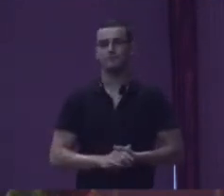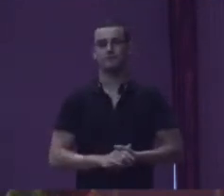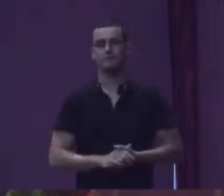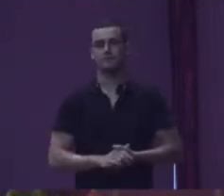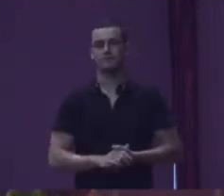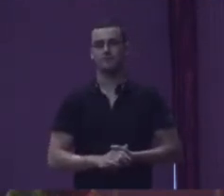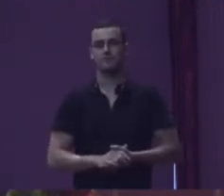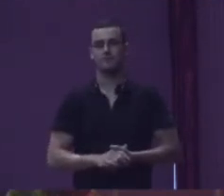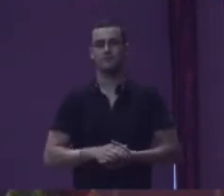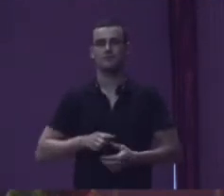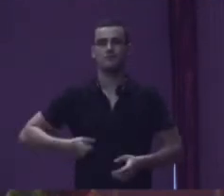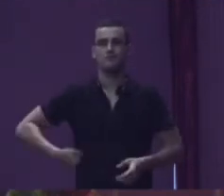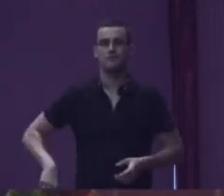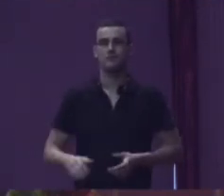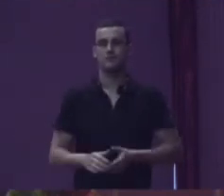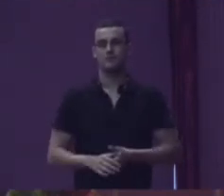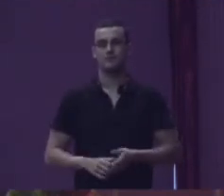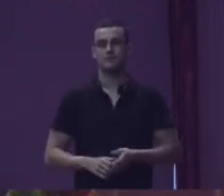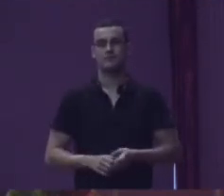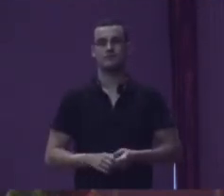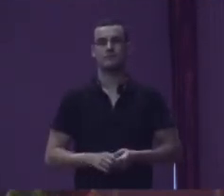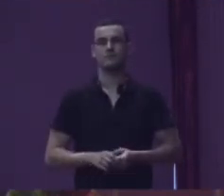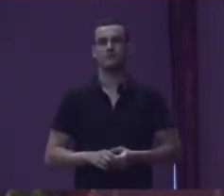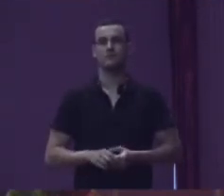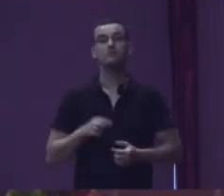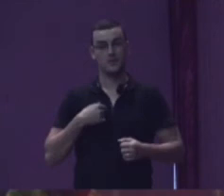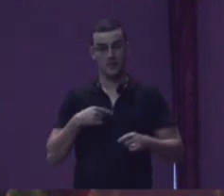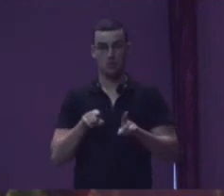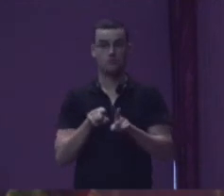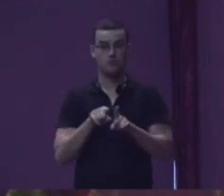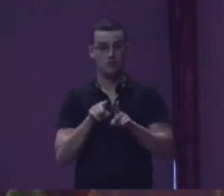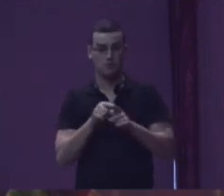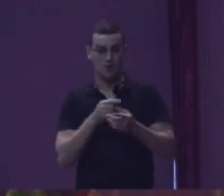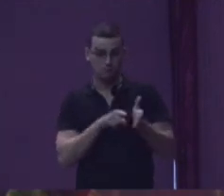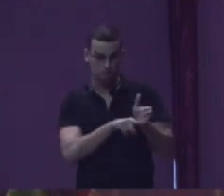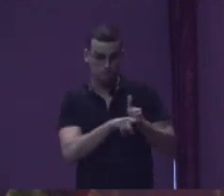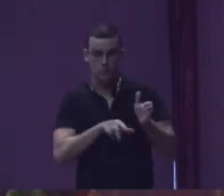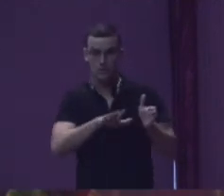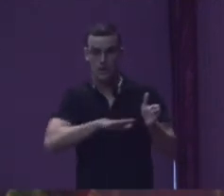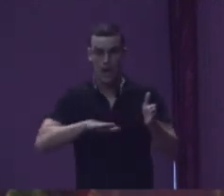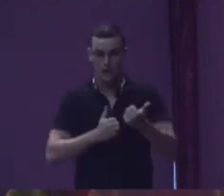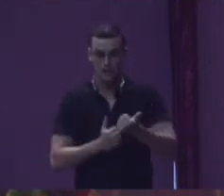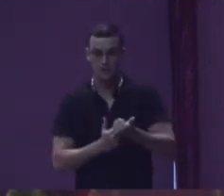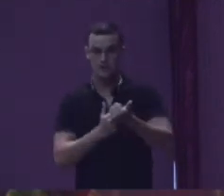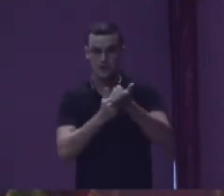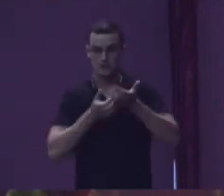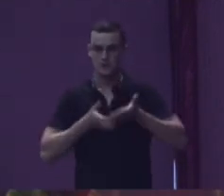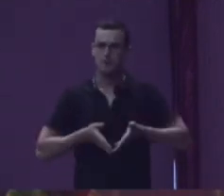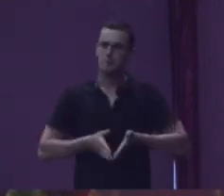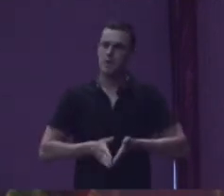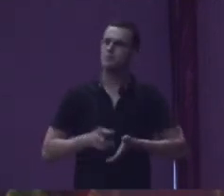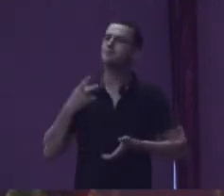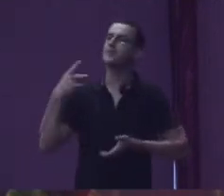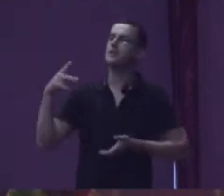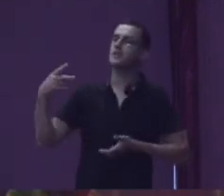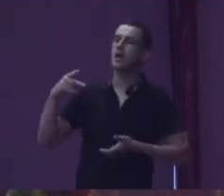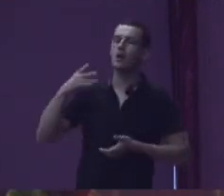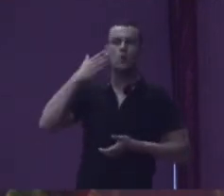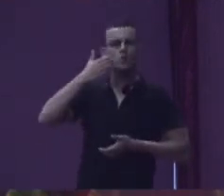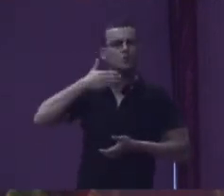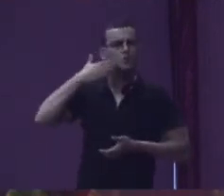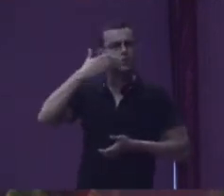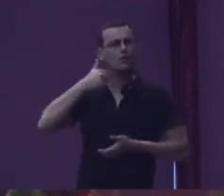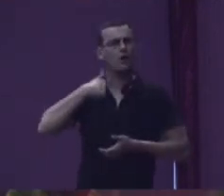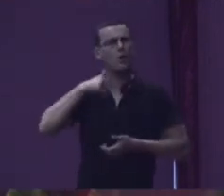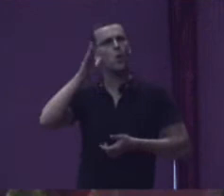também estudo sobre a assistência ao parto. E na sua fala, eu fiquei